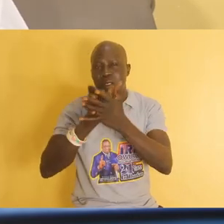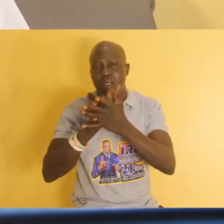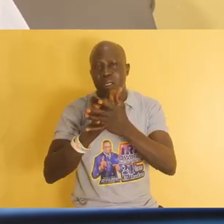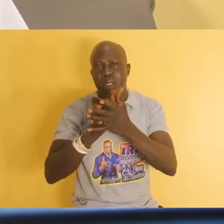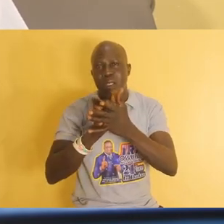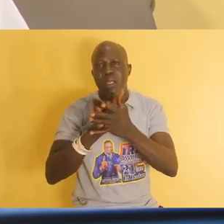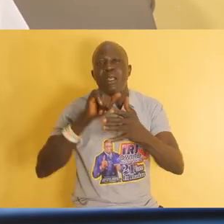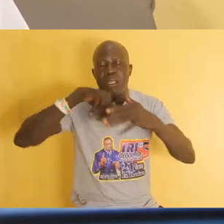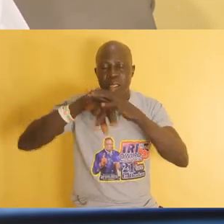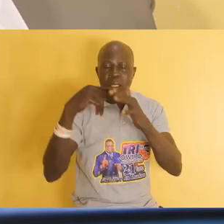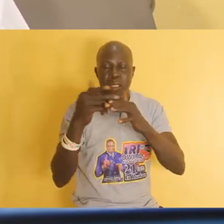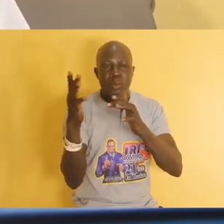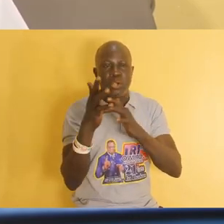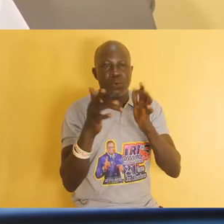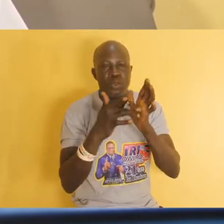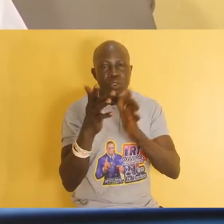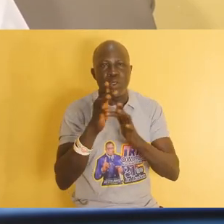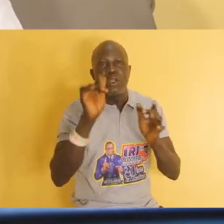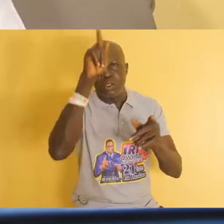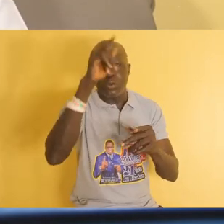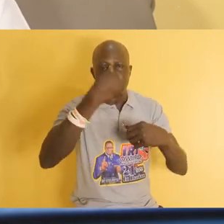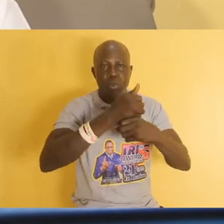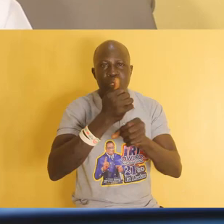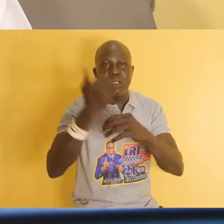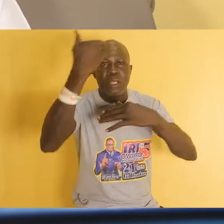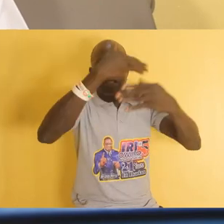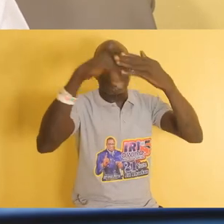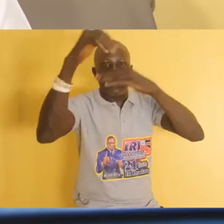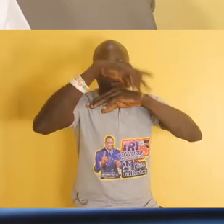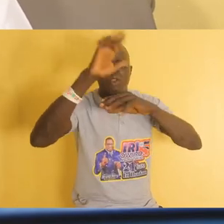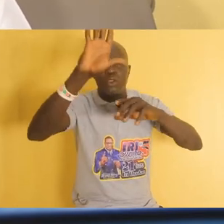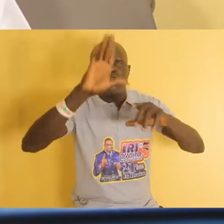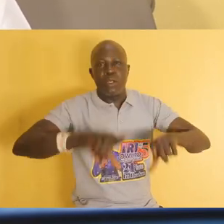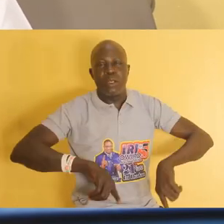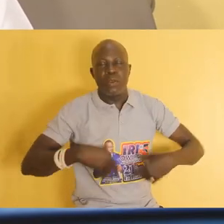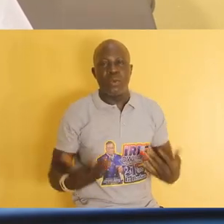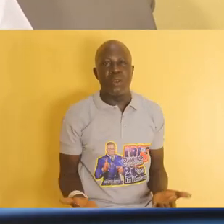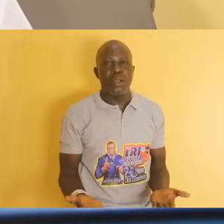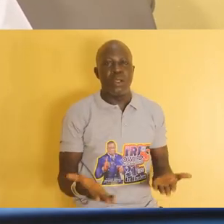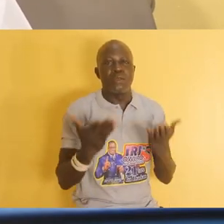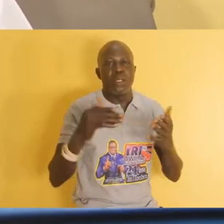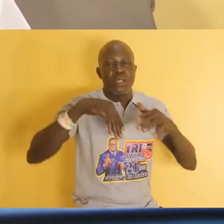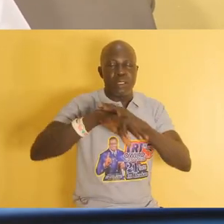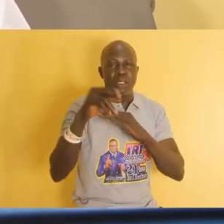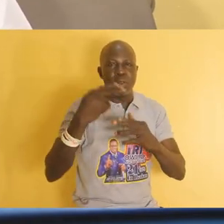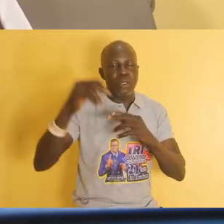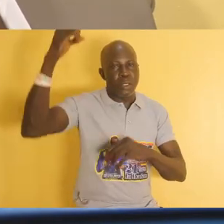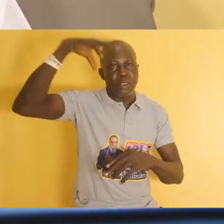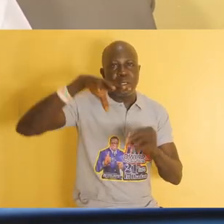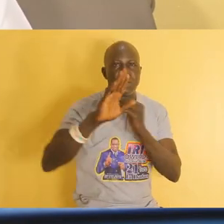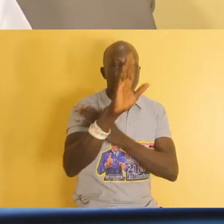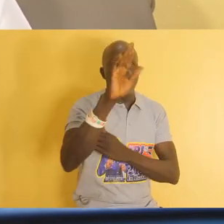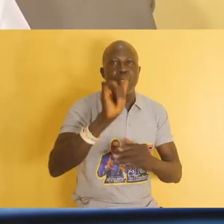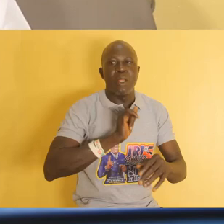oruko jesu in the name of Jesus the word that created heaven and the earth ayere adide your life will rise by the grace of